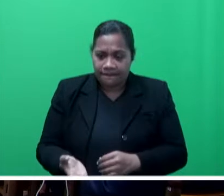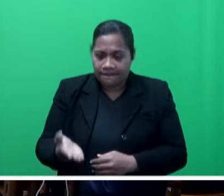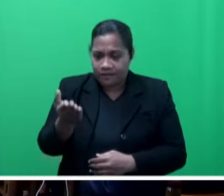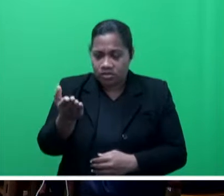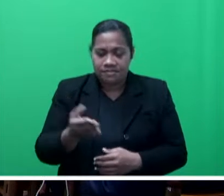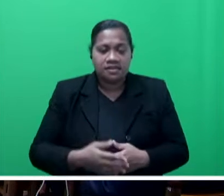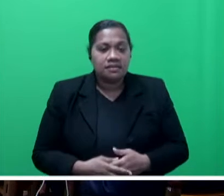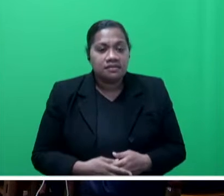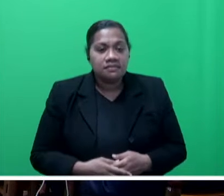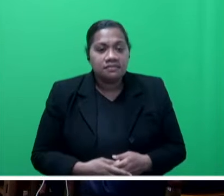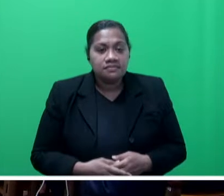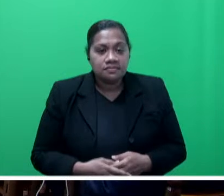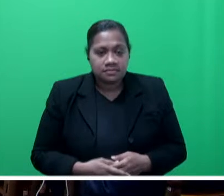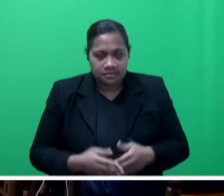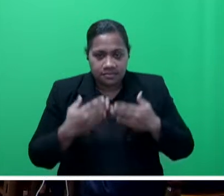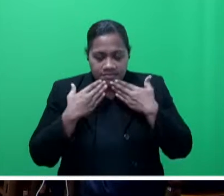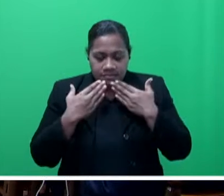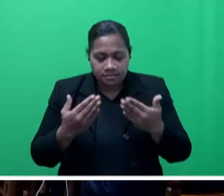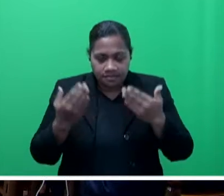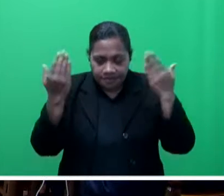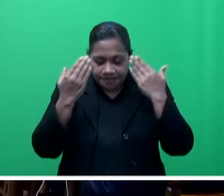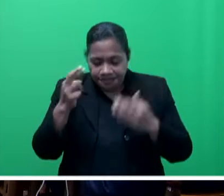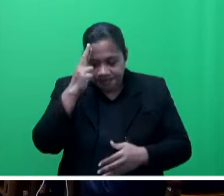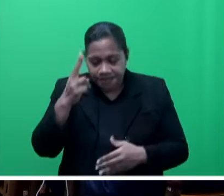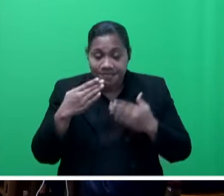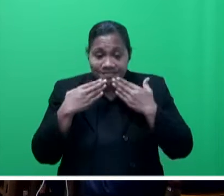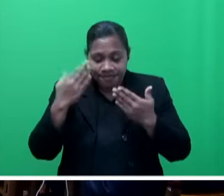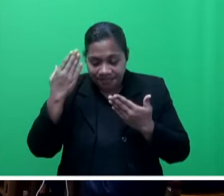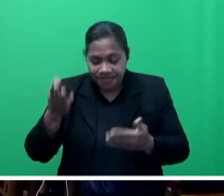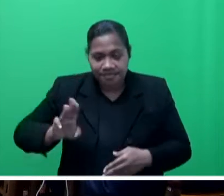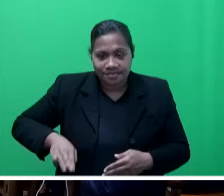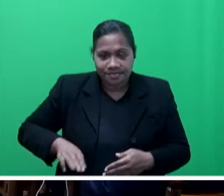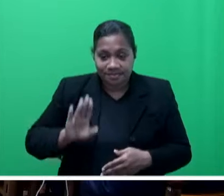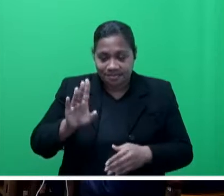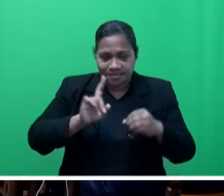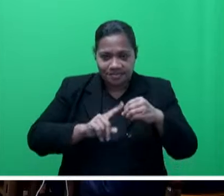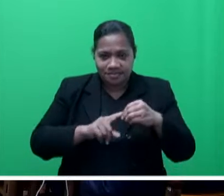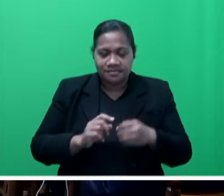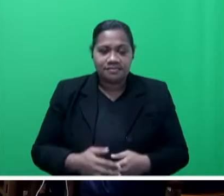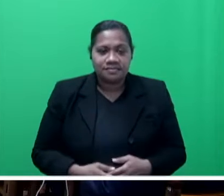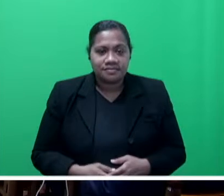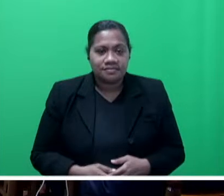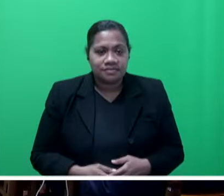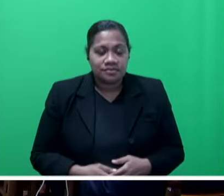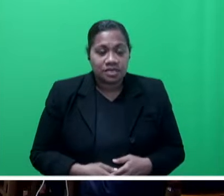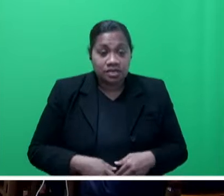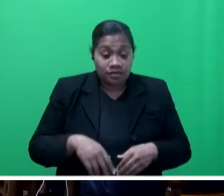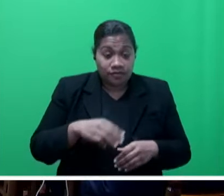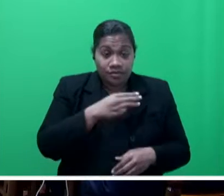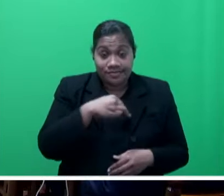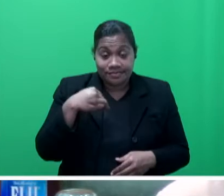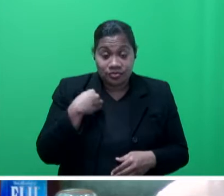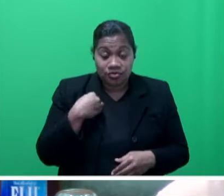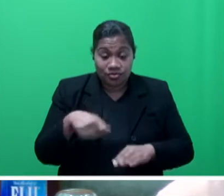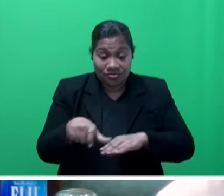Thank you, Mr. Speaker, sir, and thank you, the Honourable Member, for his question. The Geological Services Division of the Ministry of Lands, in particular the